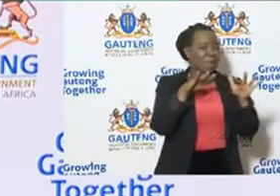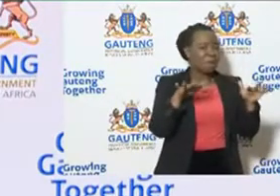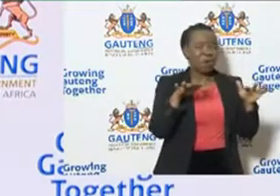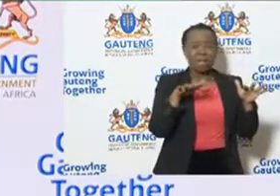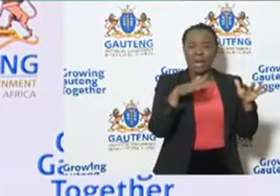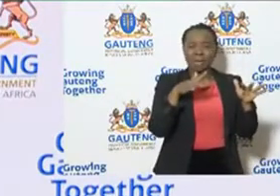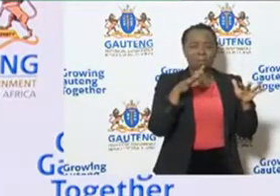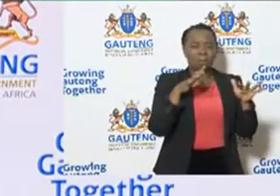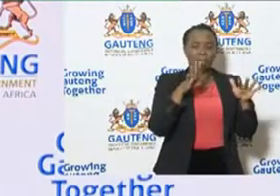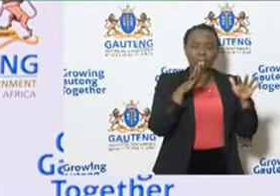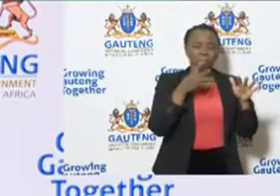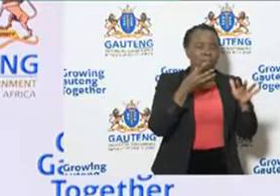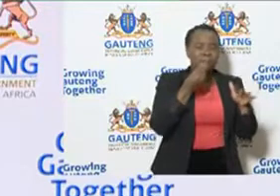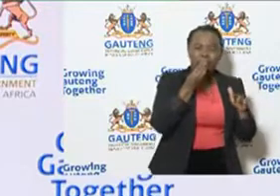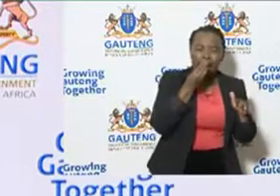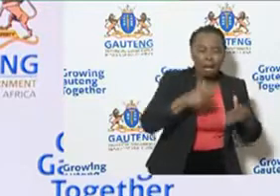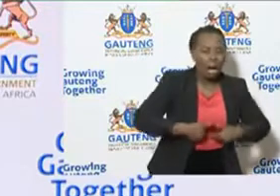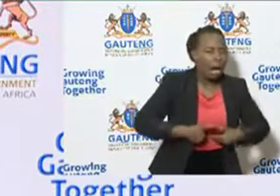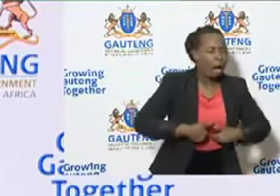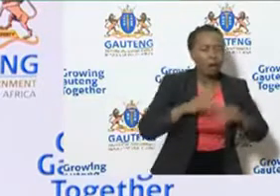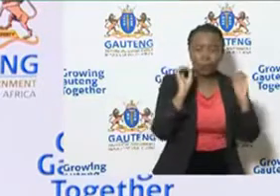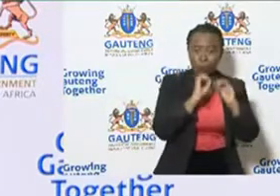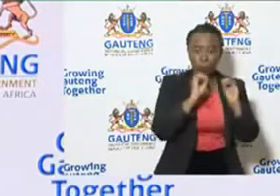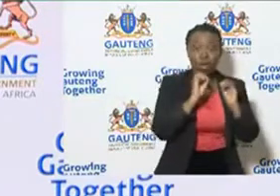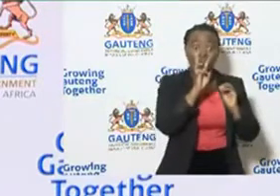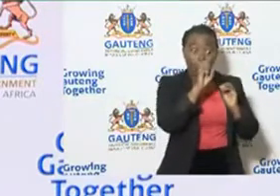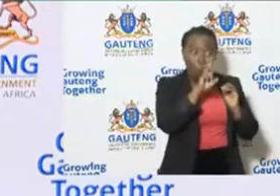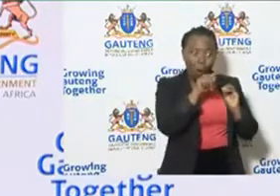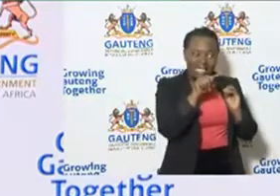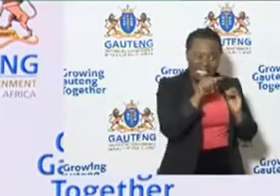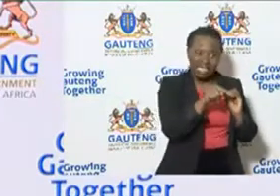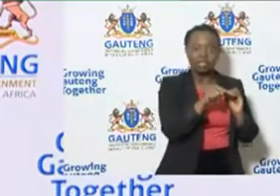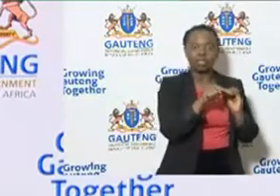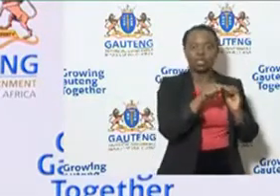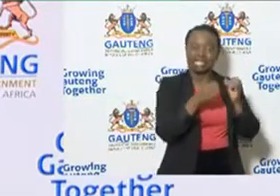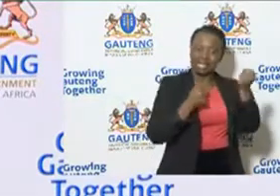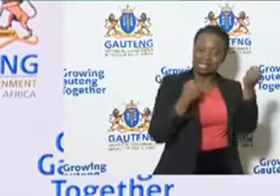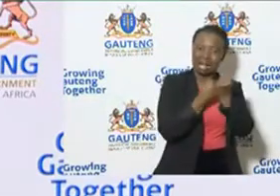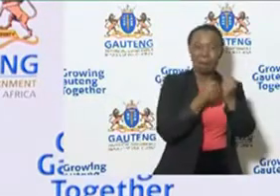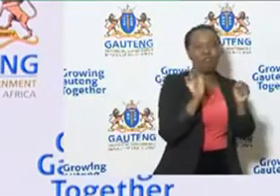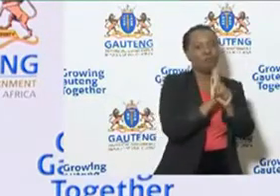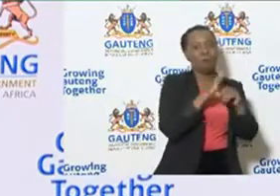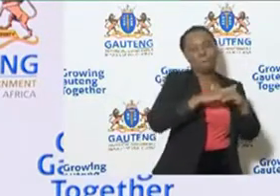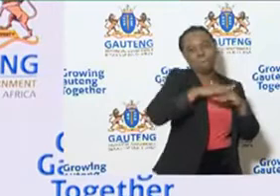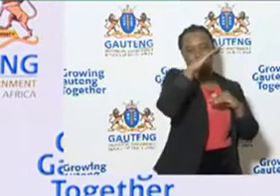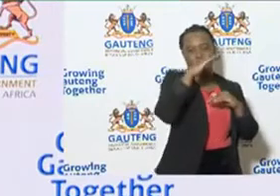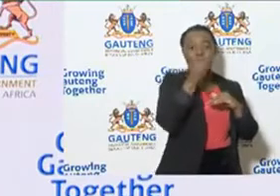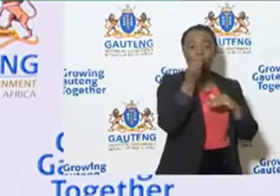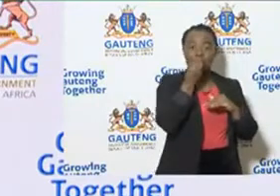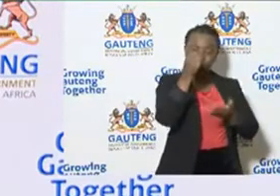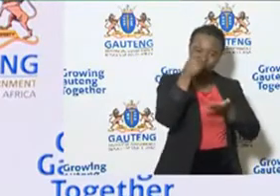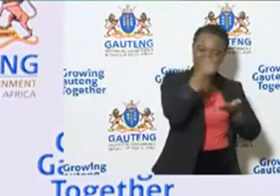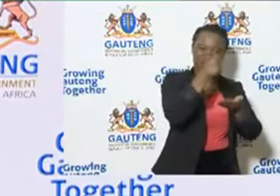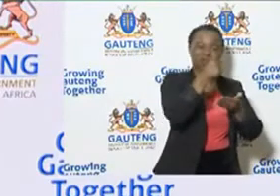people are hungry, that ward will also receive more support from food security